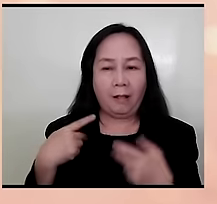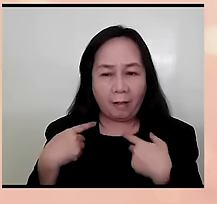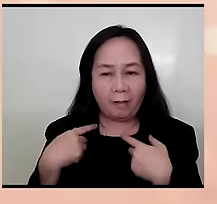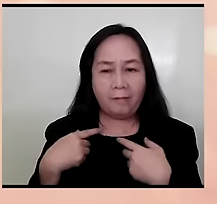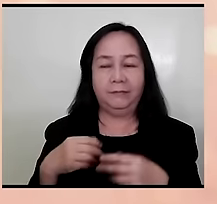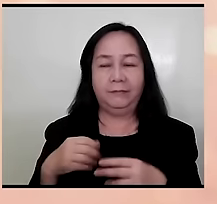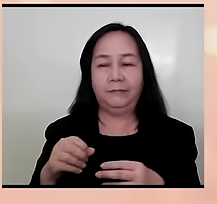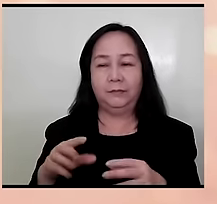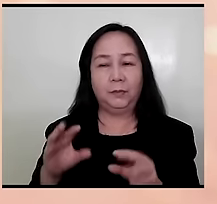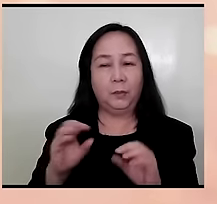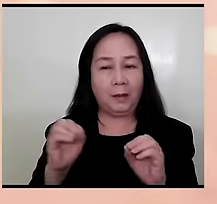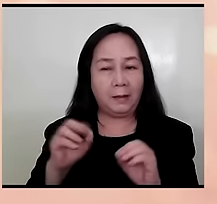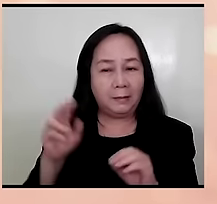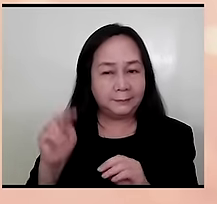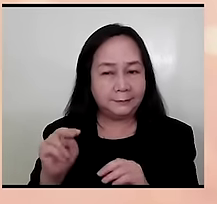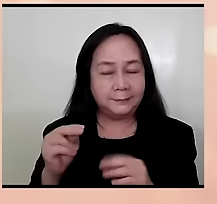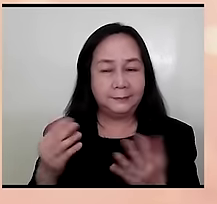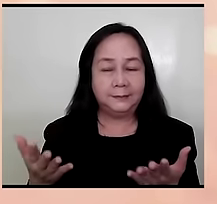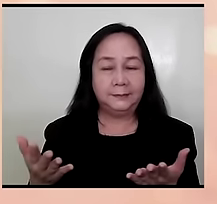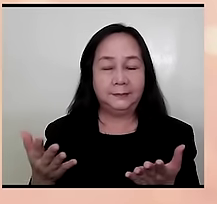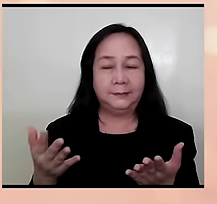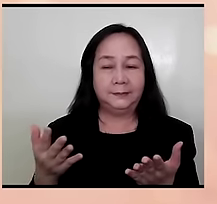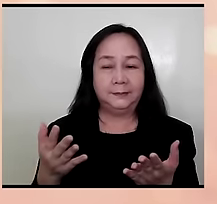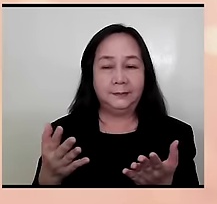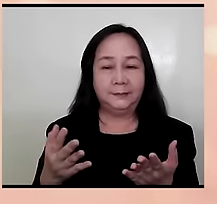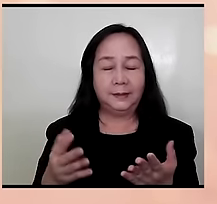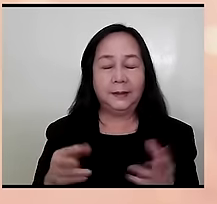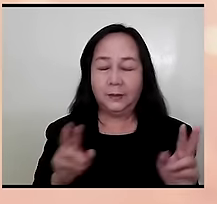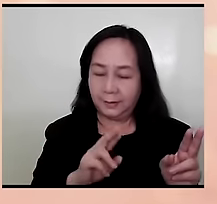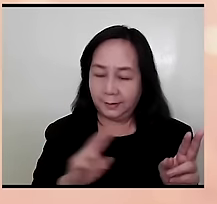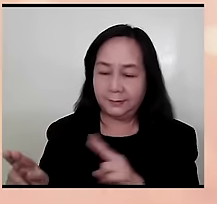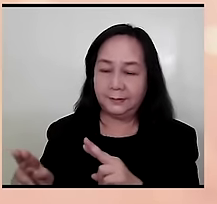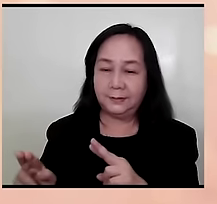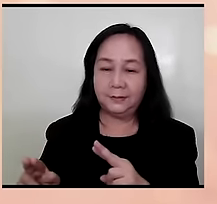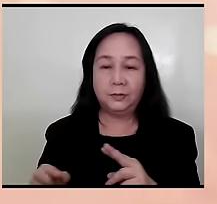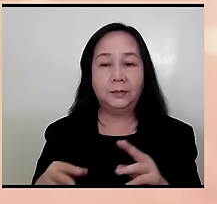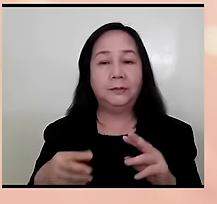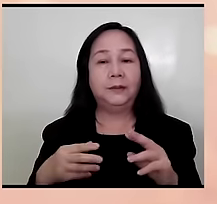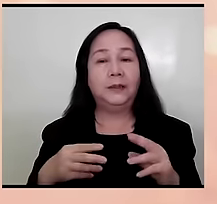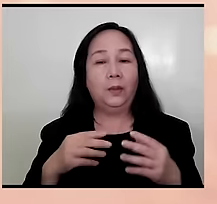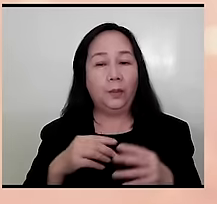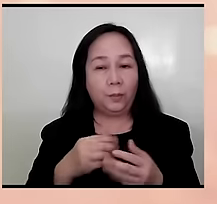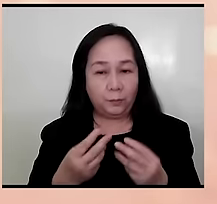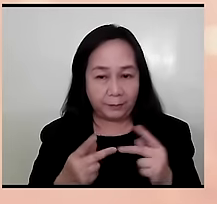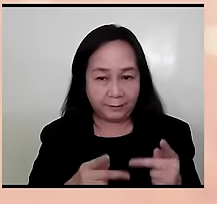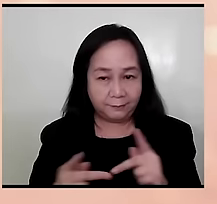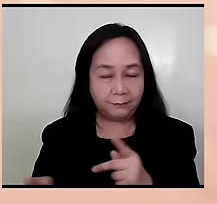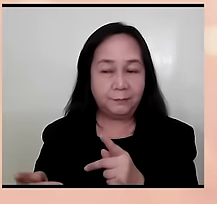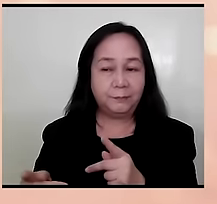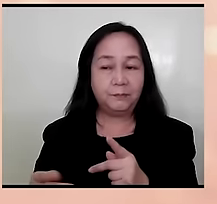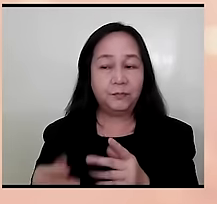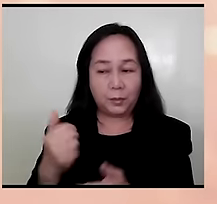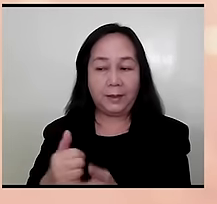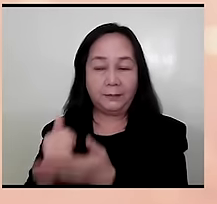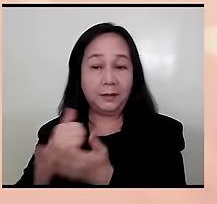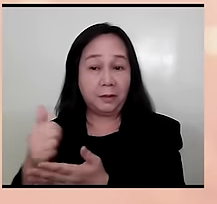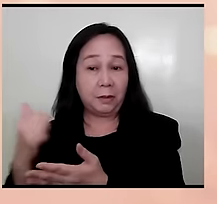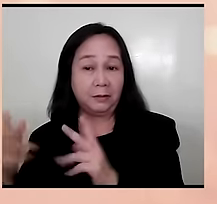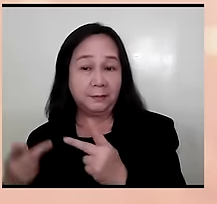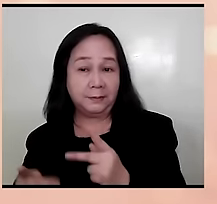Ready to be wounded in order to help the wounded, a mark of an Easter